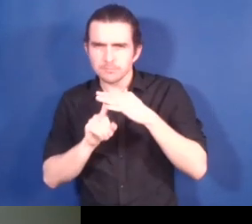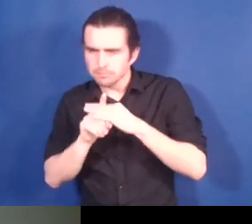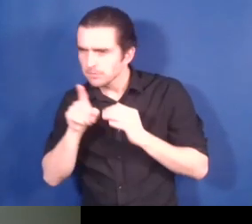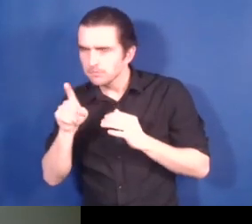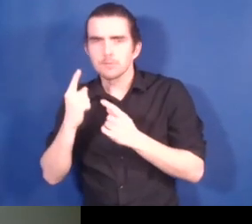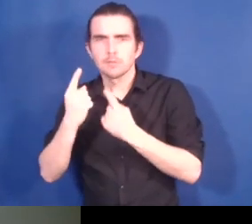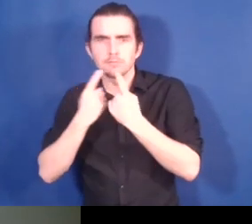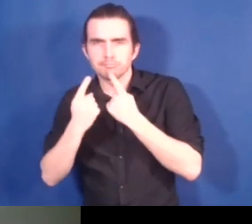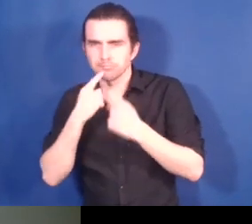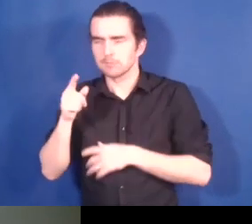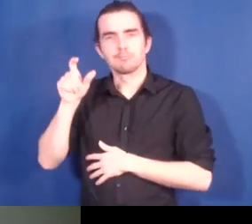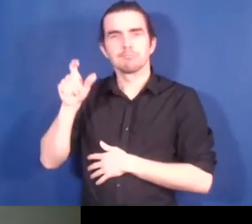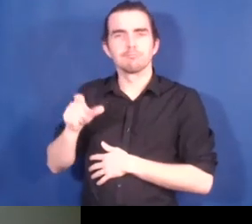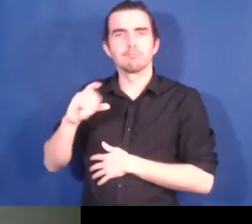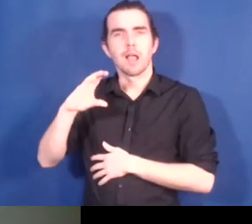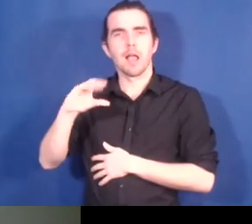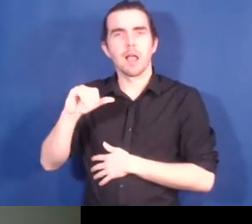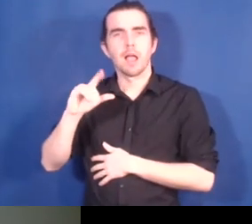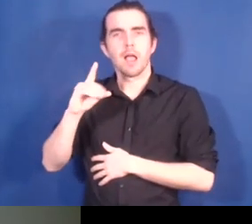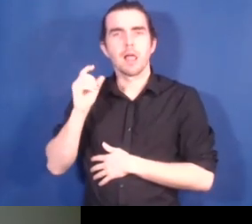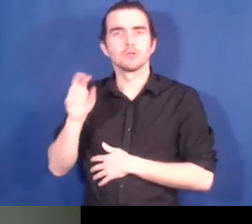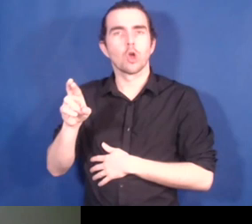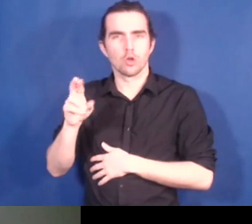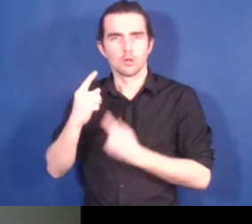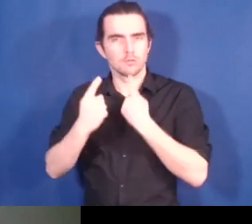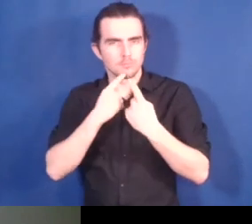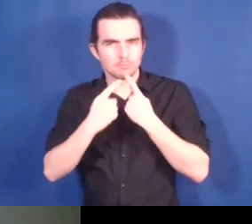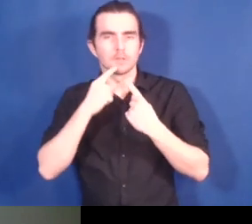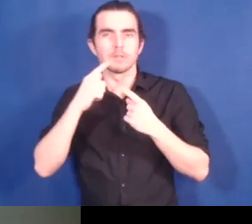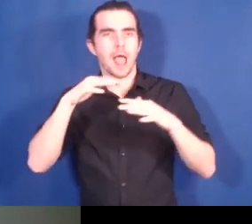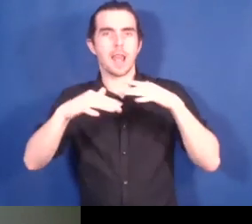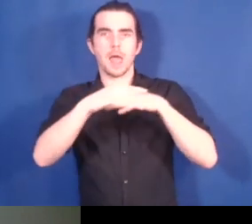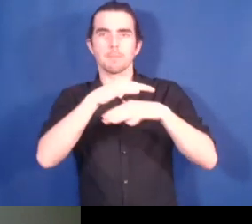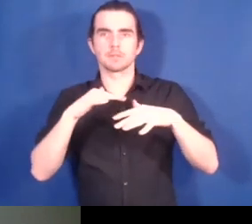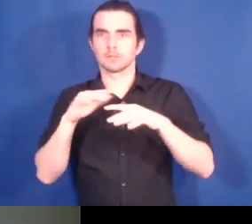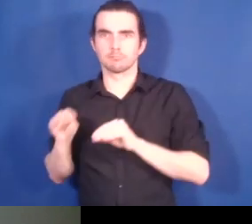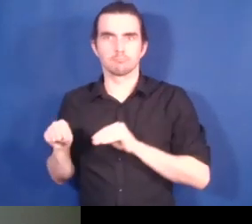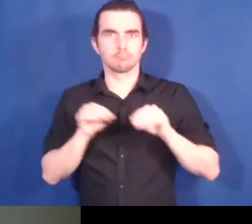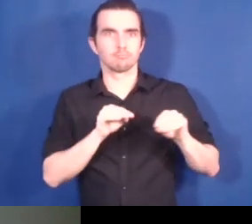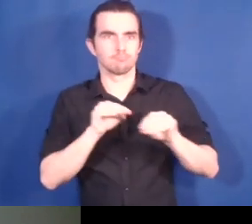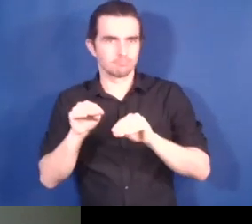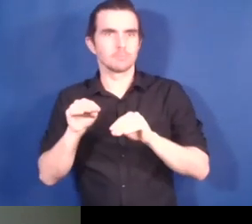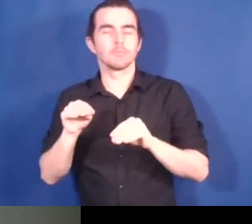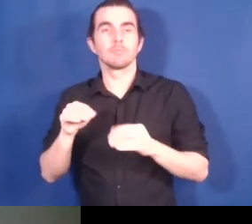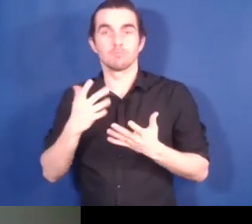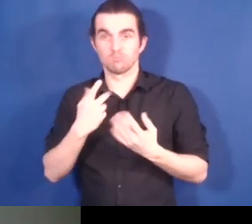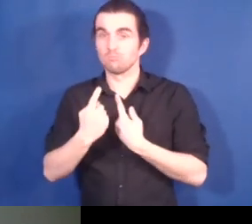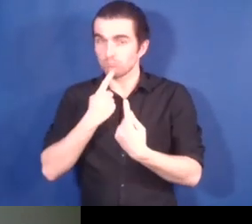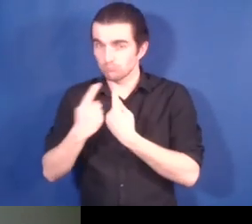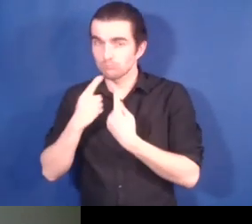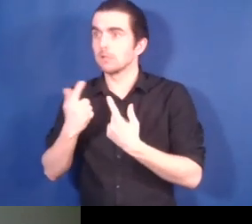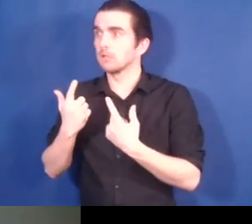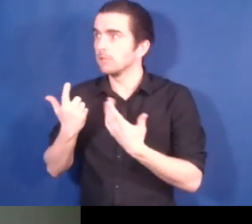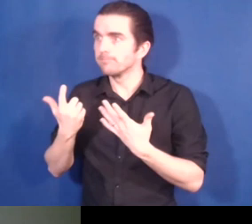Ordinarily, when we're talking about UNHCR's role, we're talking about people who've been forced to flee, and it's almost as